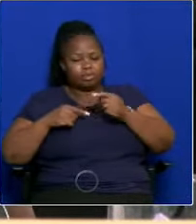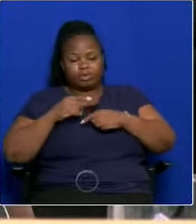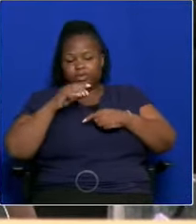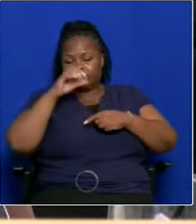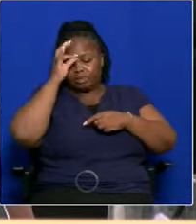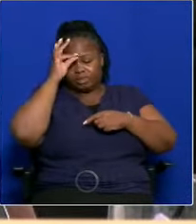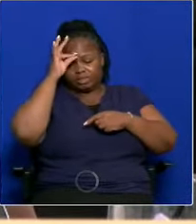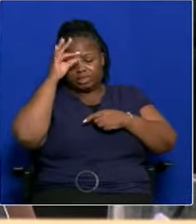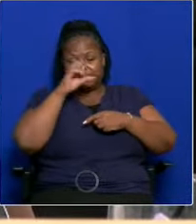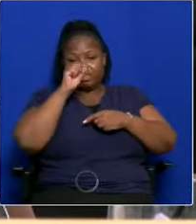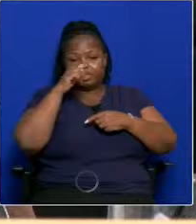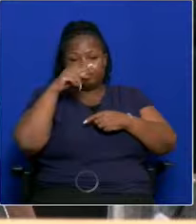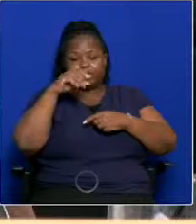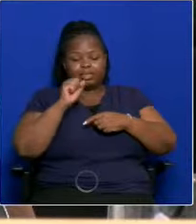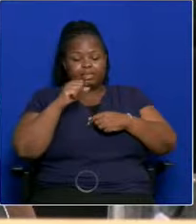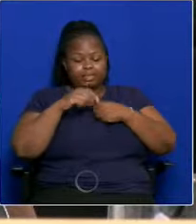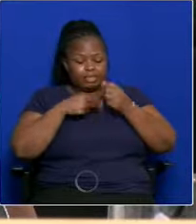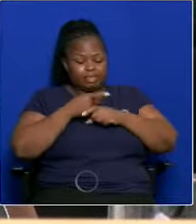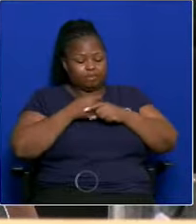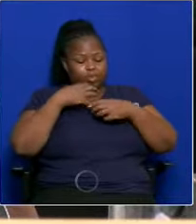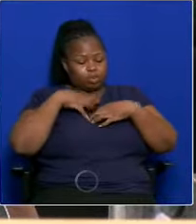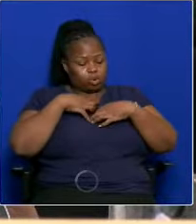to these particular generals.